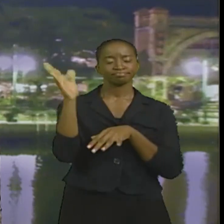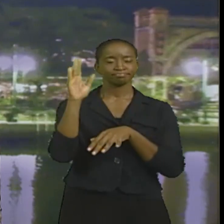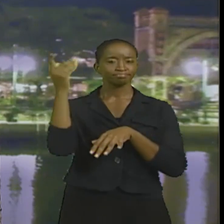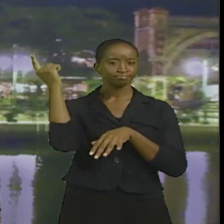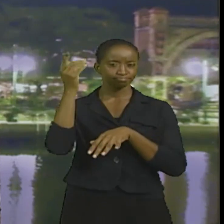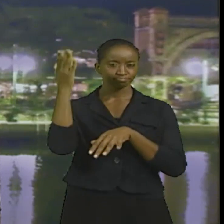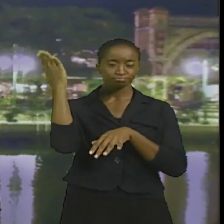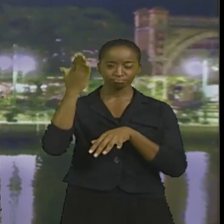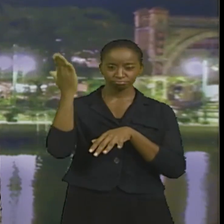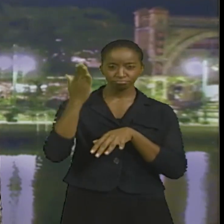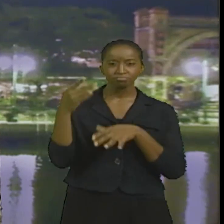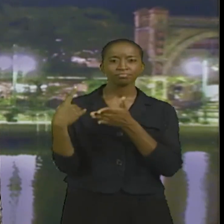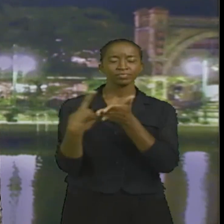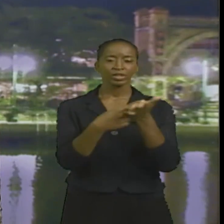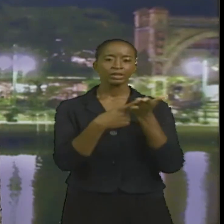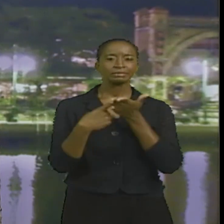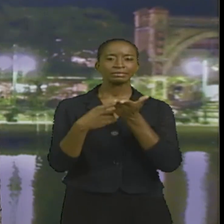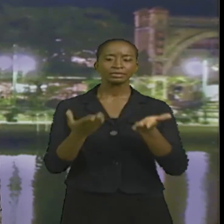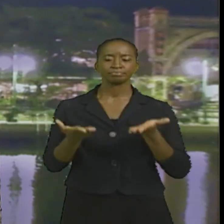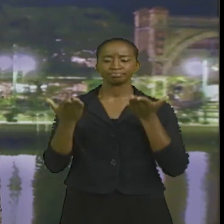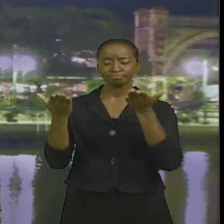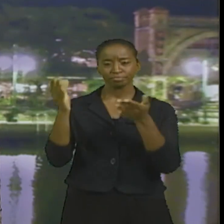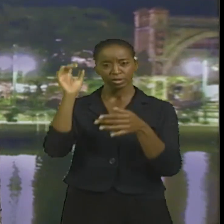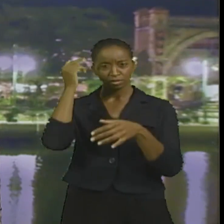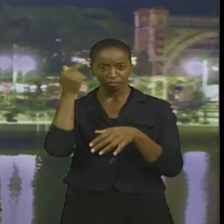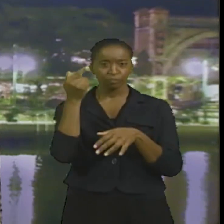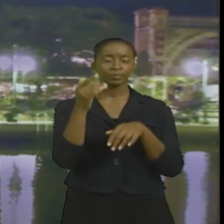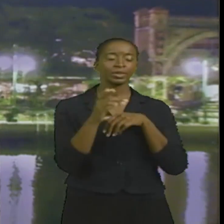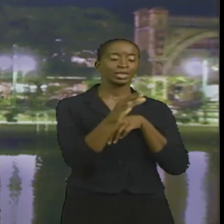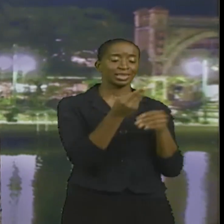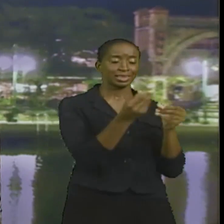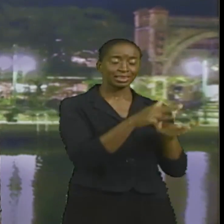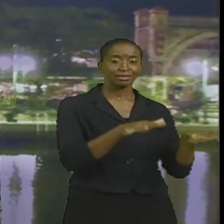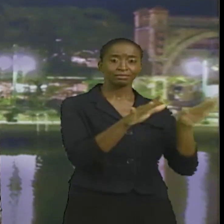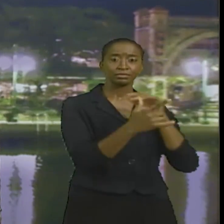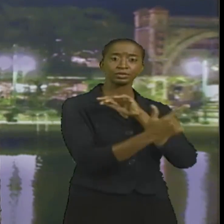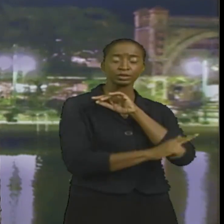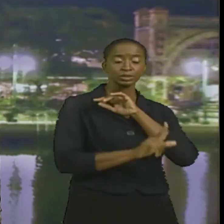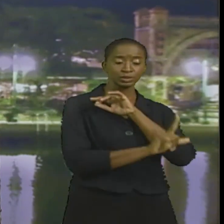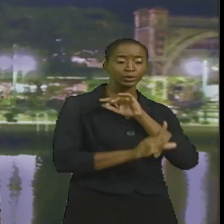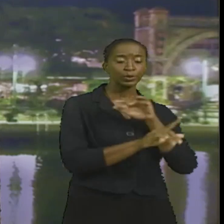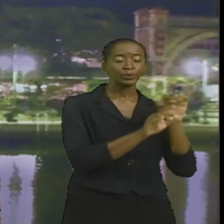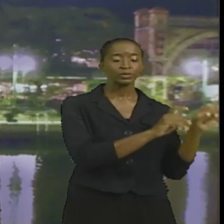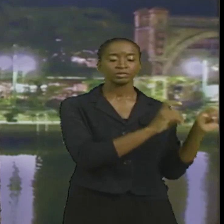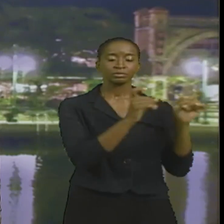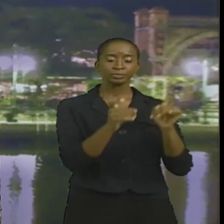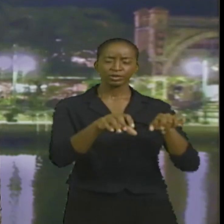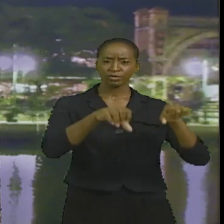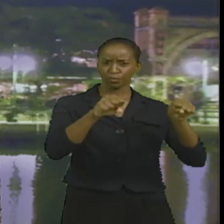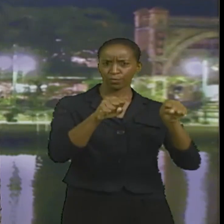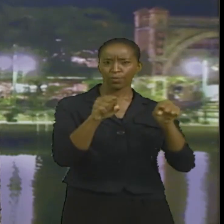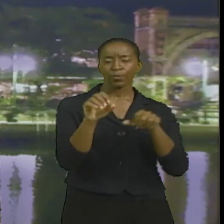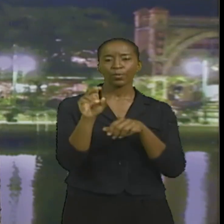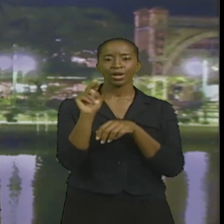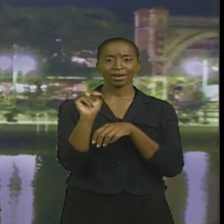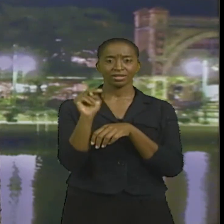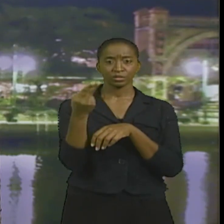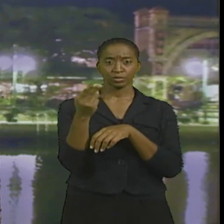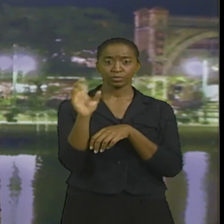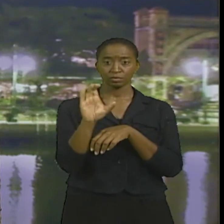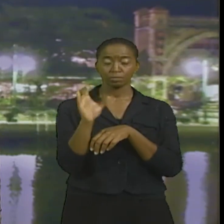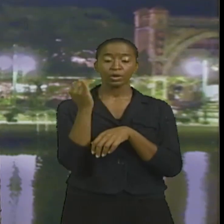a resolution to vest Crown lands at Clough St. Lucie to the National Housing Corporation. Should the resolution be passed, she says it would have a